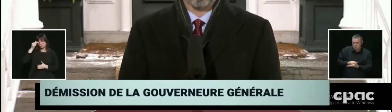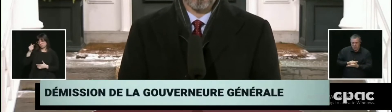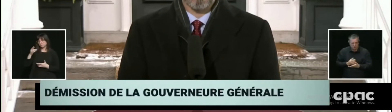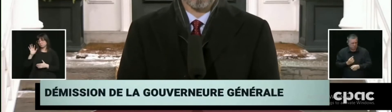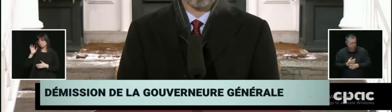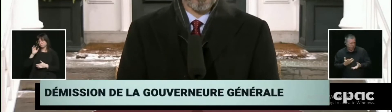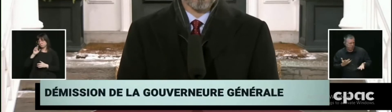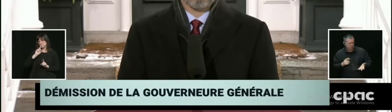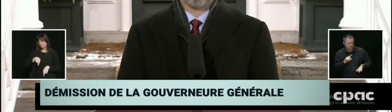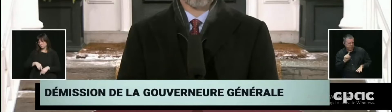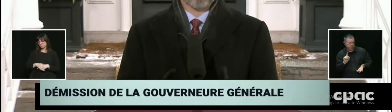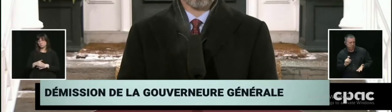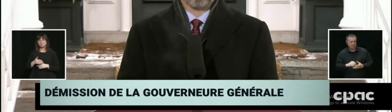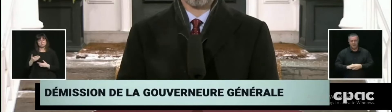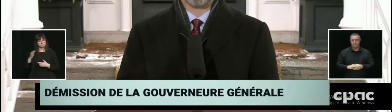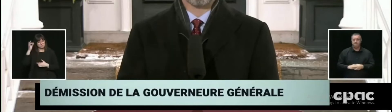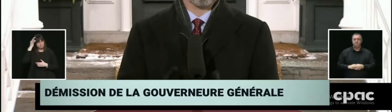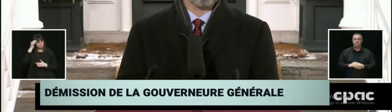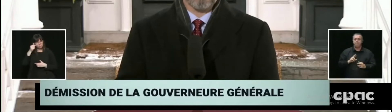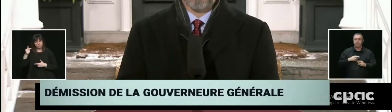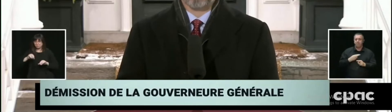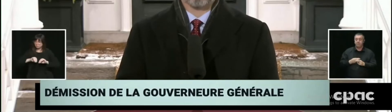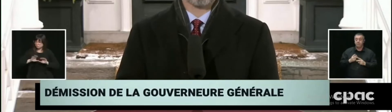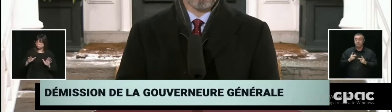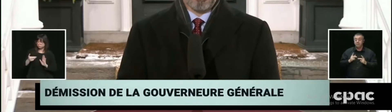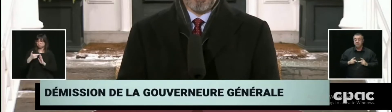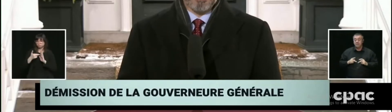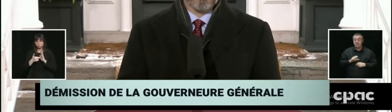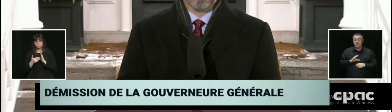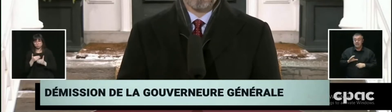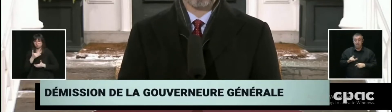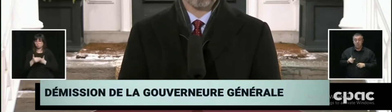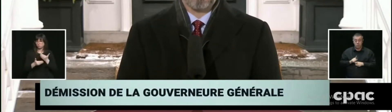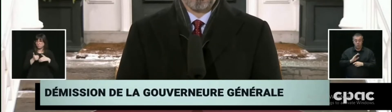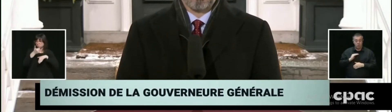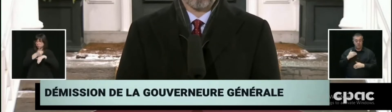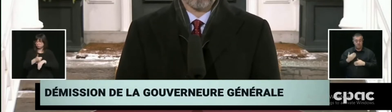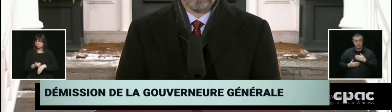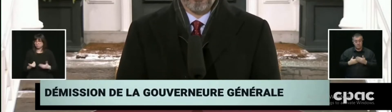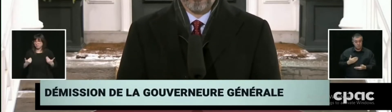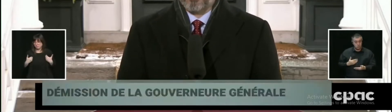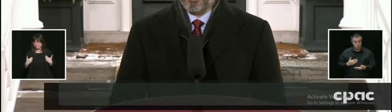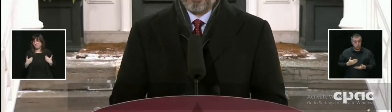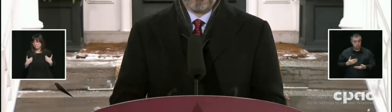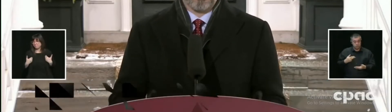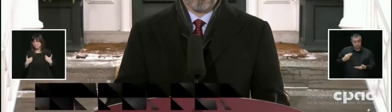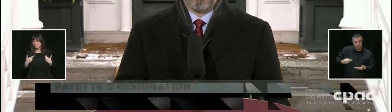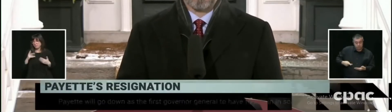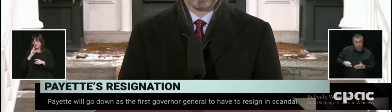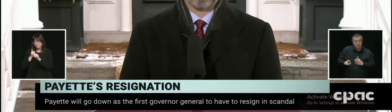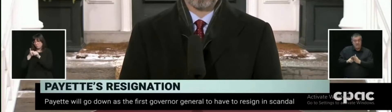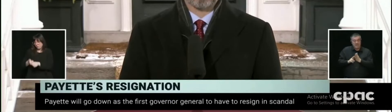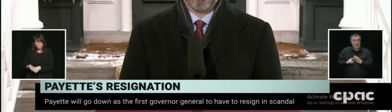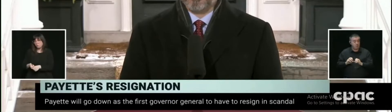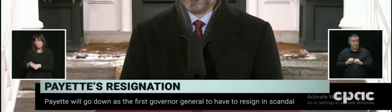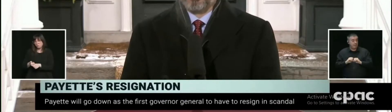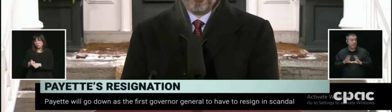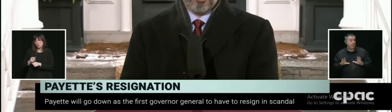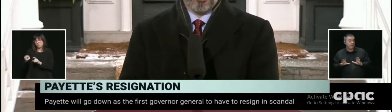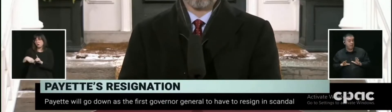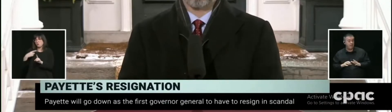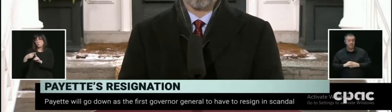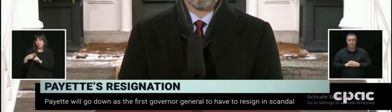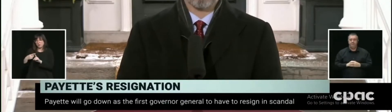clear rules and regulations and processes and procedures in place to follow on in these cases